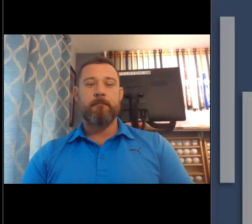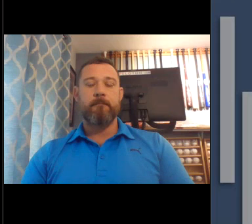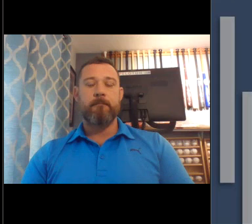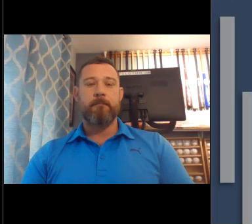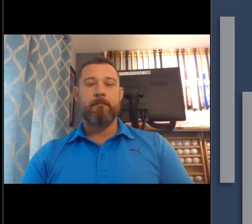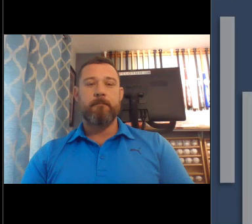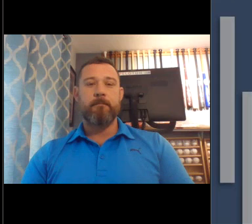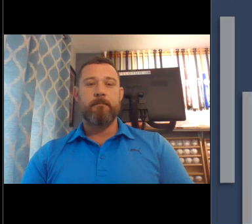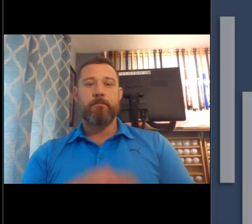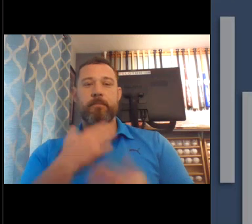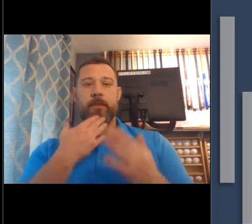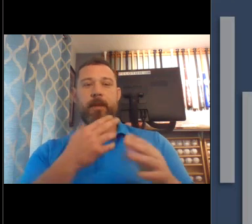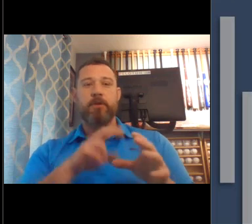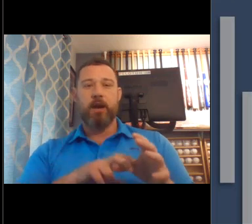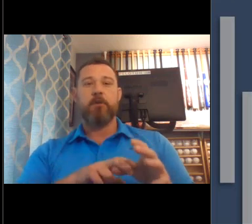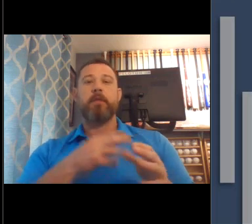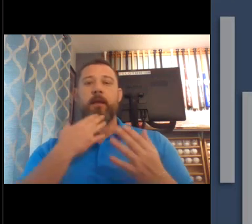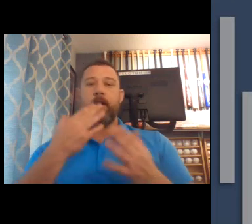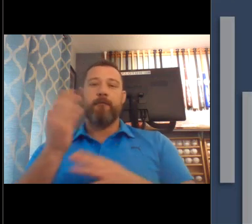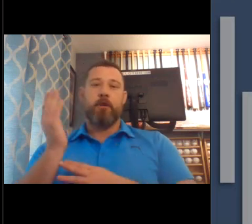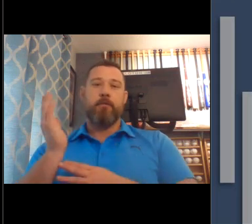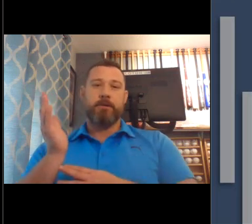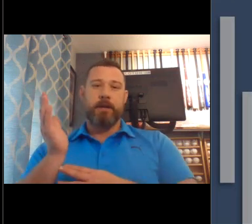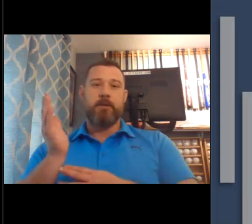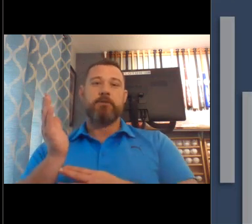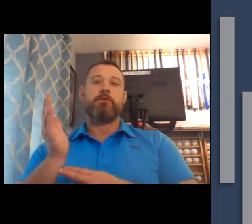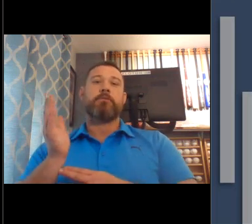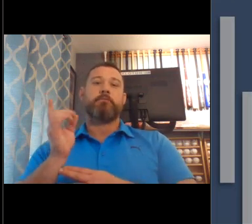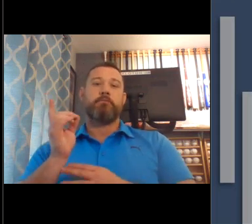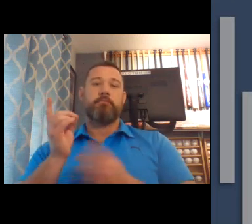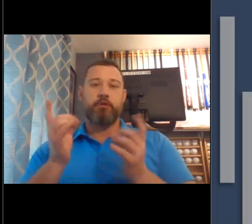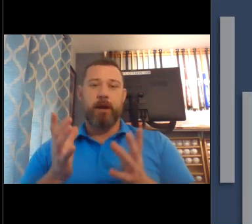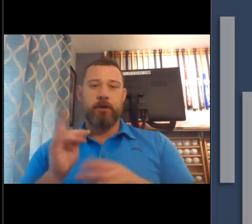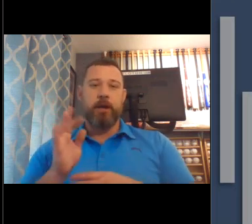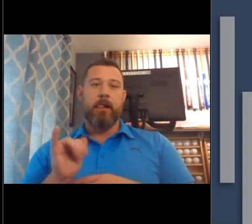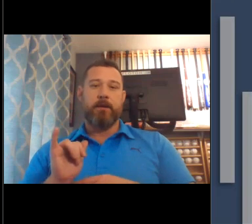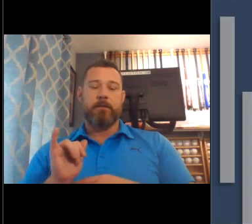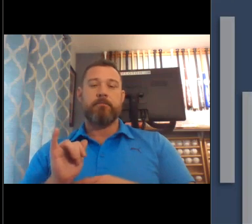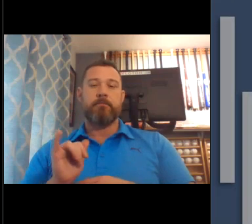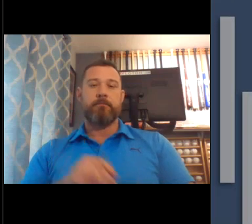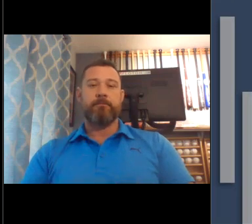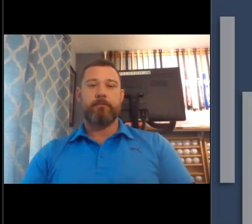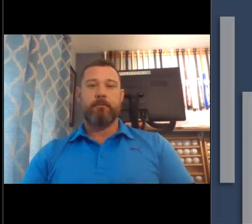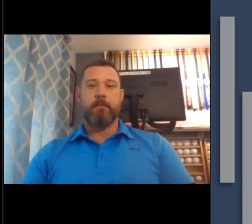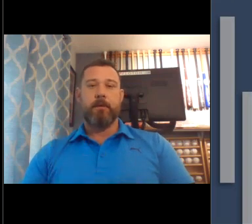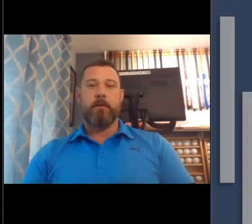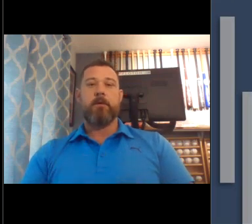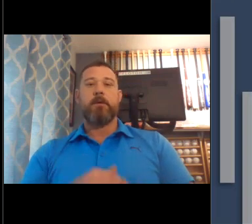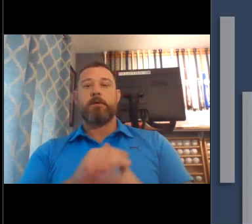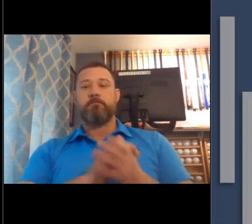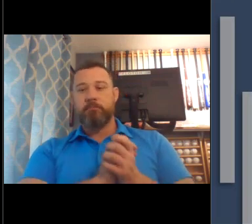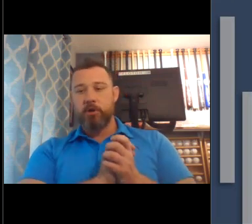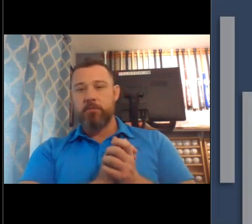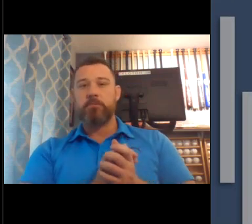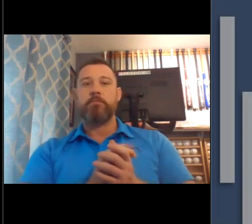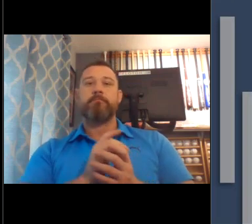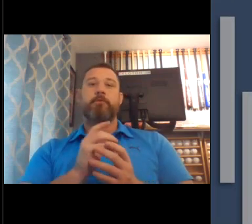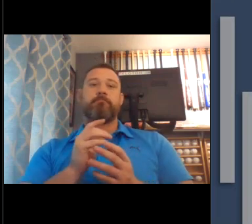Thank you, Chair, and thank you for your presentation, Director Kelly. Kudos to such a